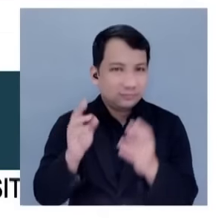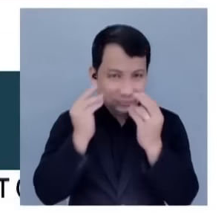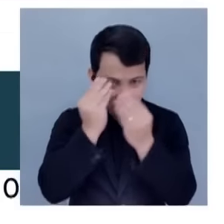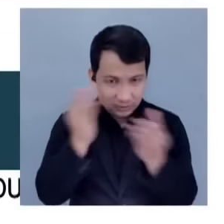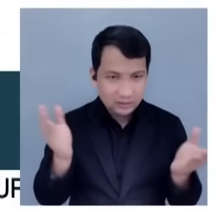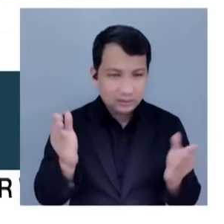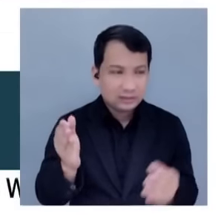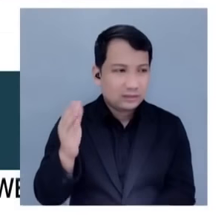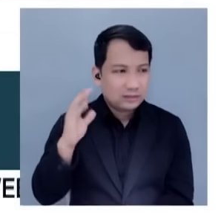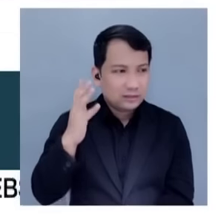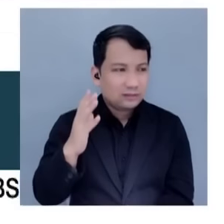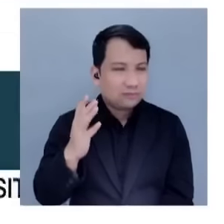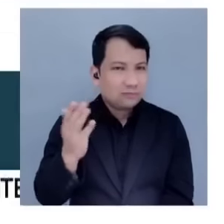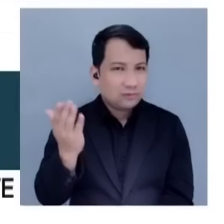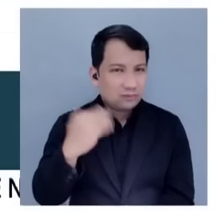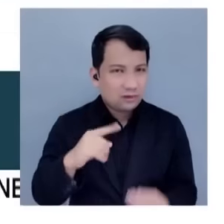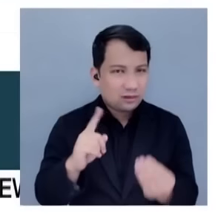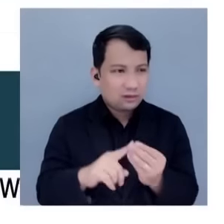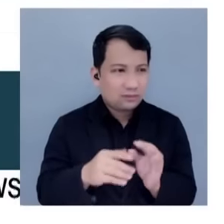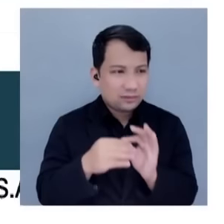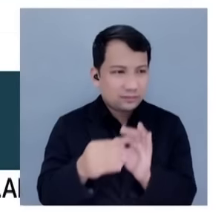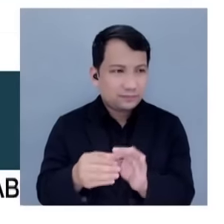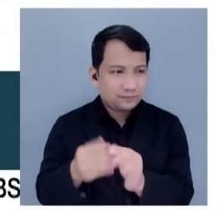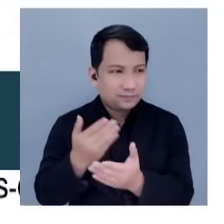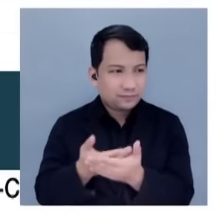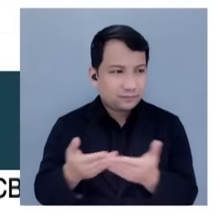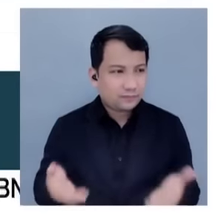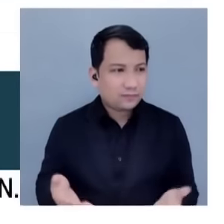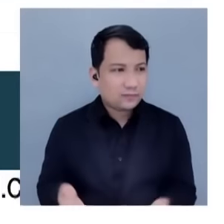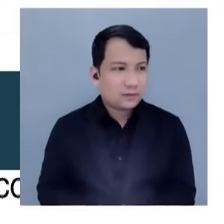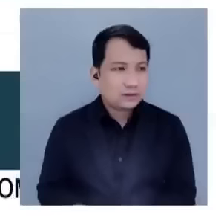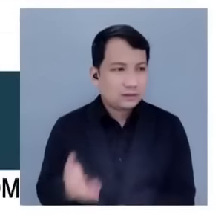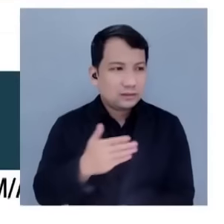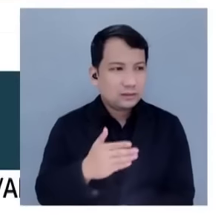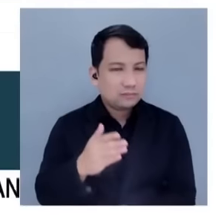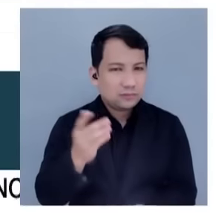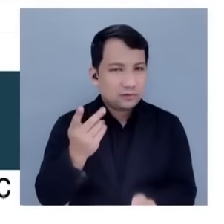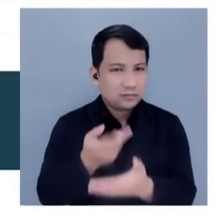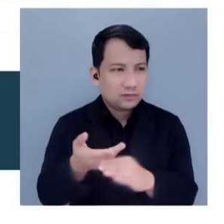crazy, bizarre, absurd material before they take it down?